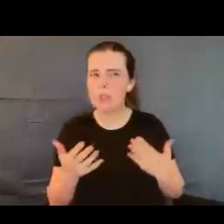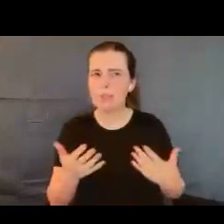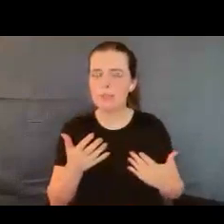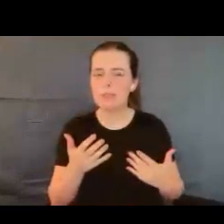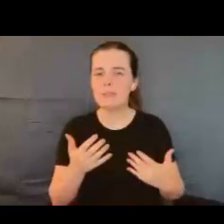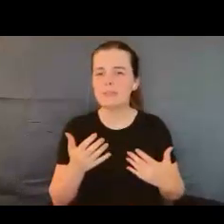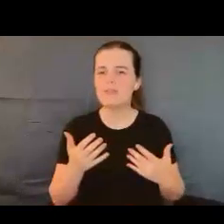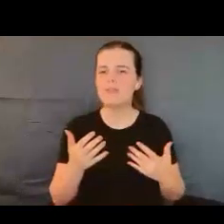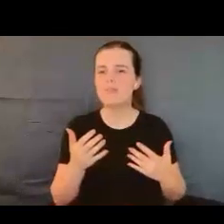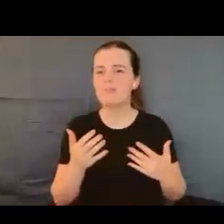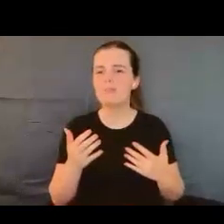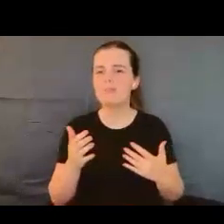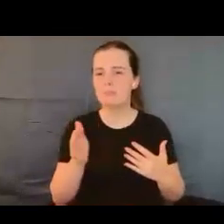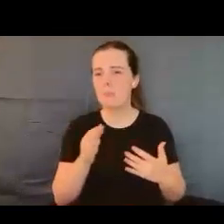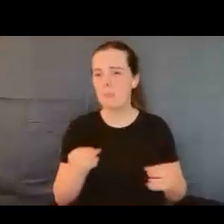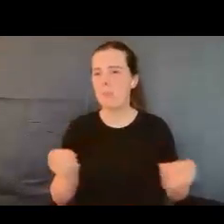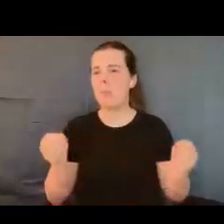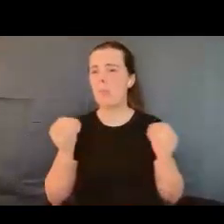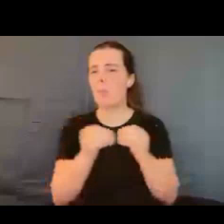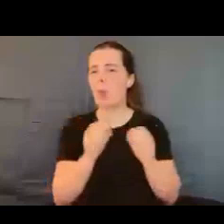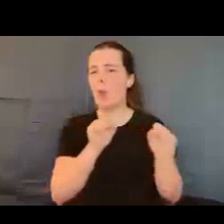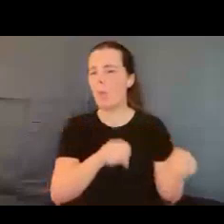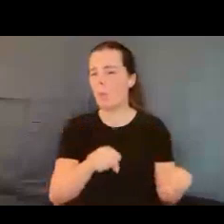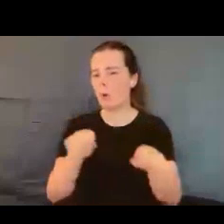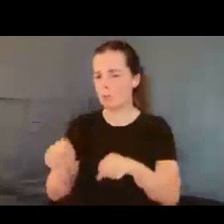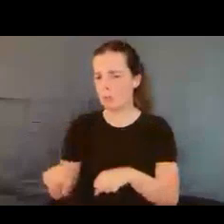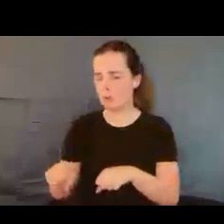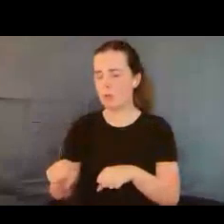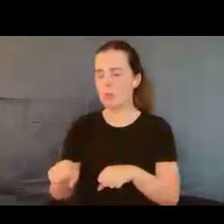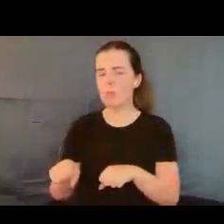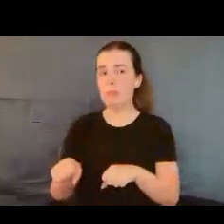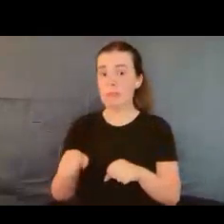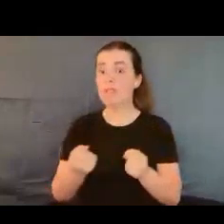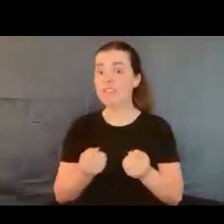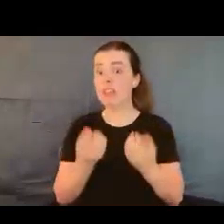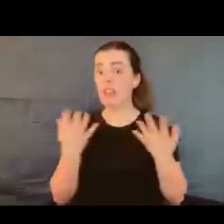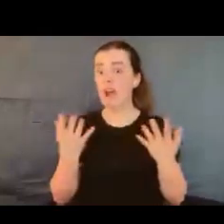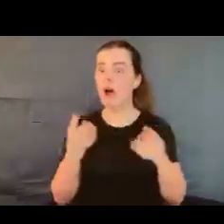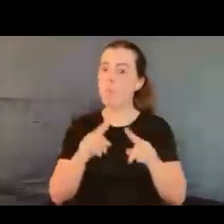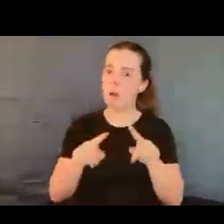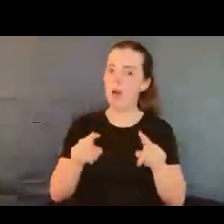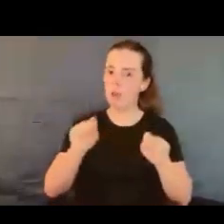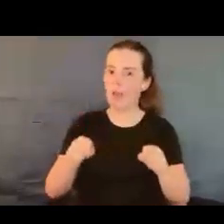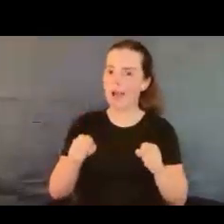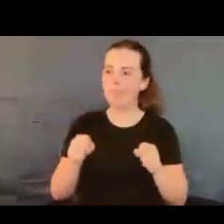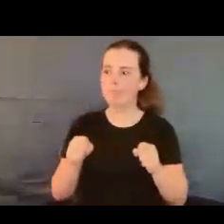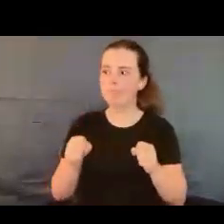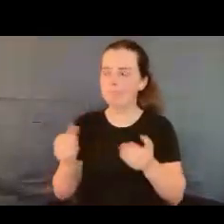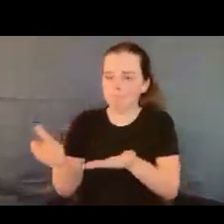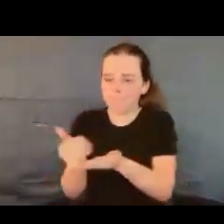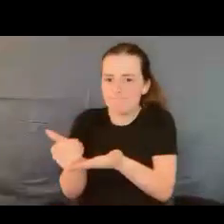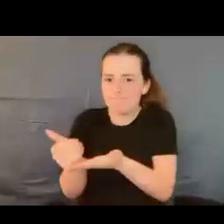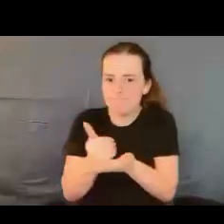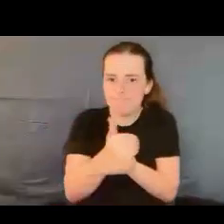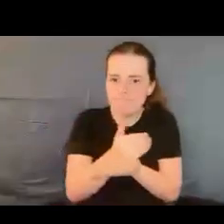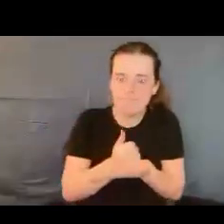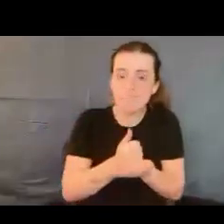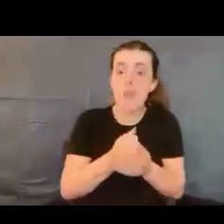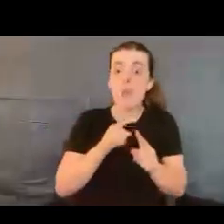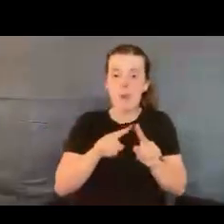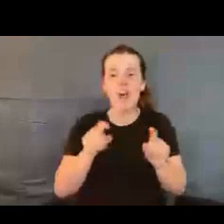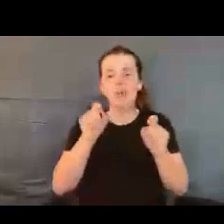it becomes more likely. So it is kind of a lot, but you can bank these running stones up over time, and then but you do have to apply them all